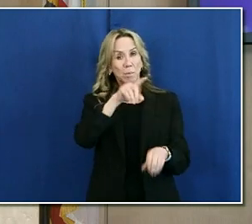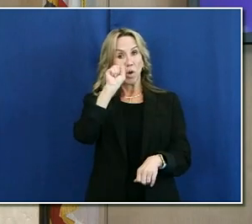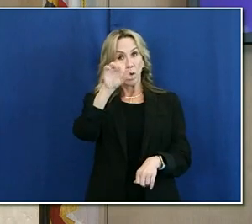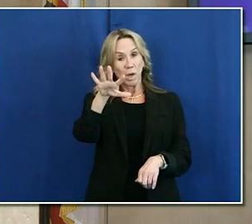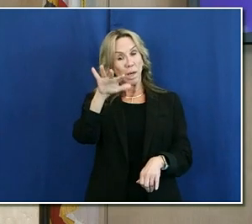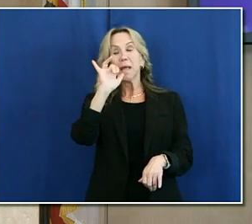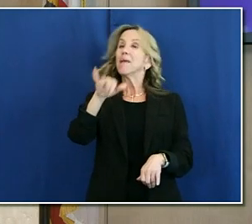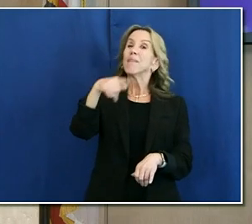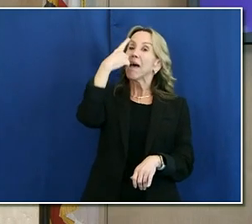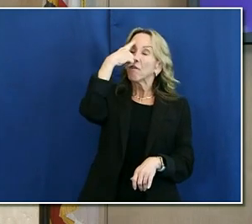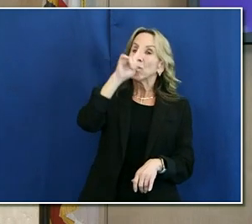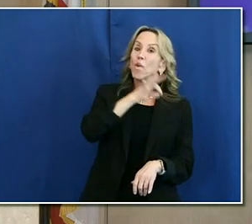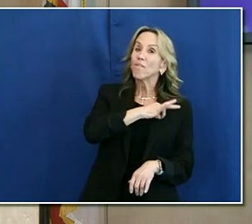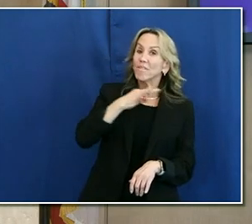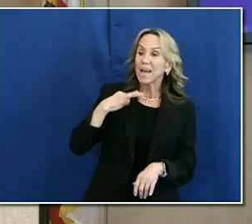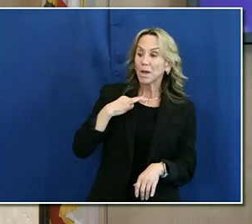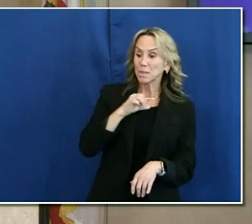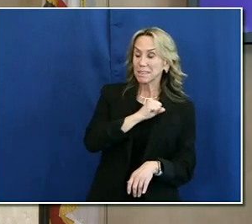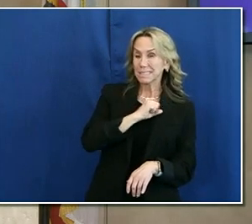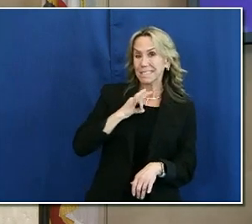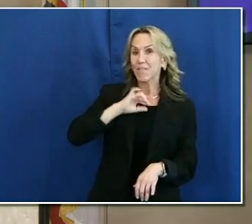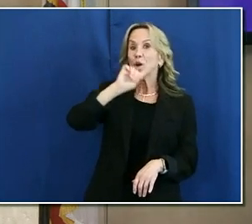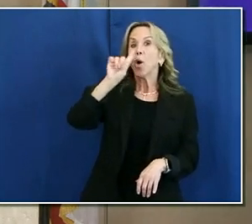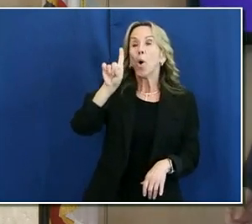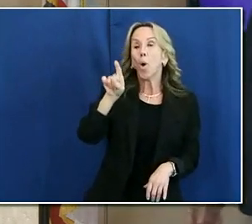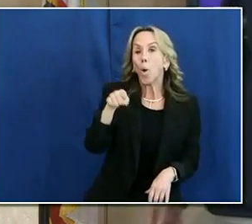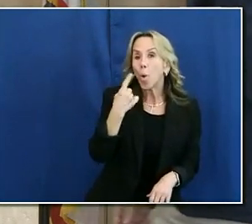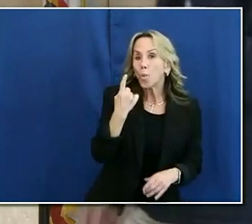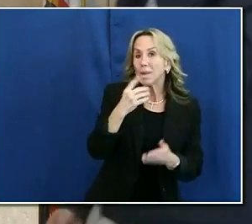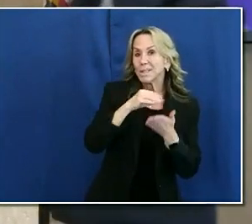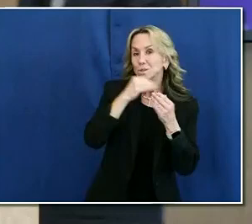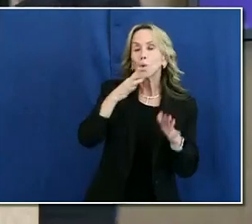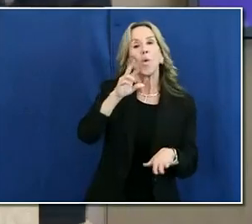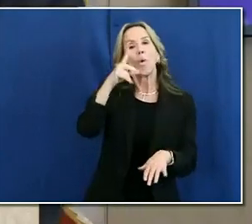also contractors and others as well?